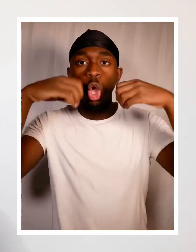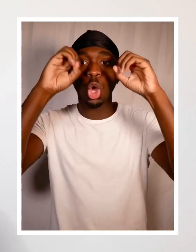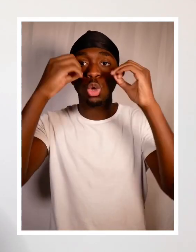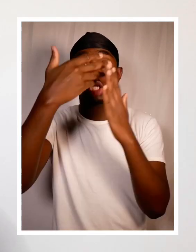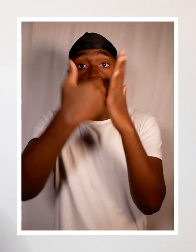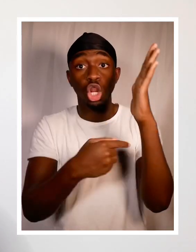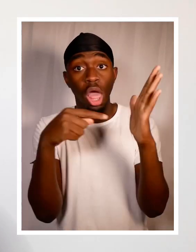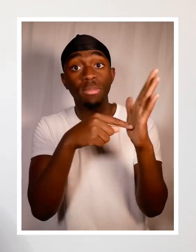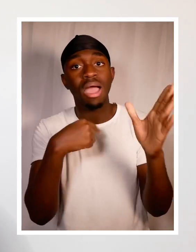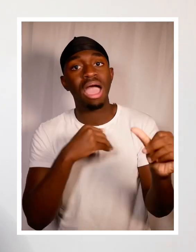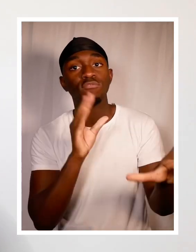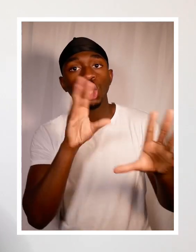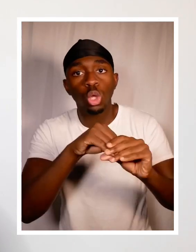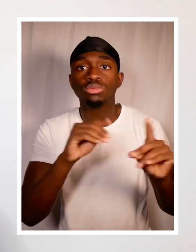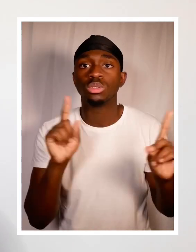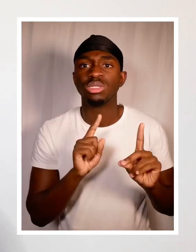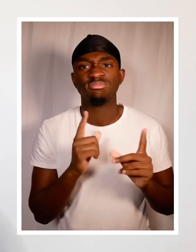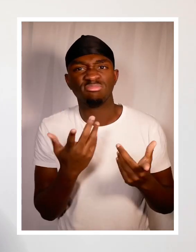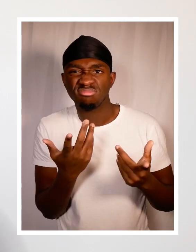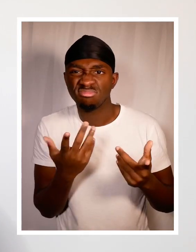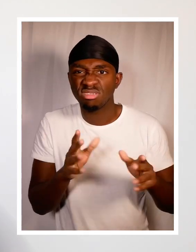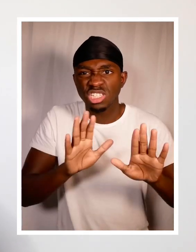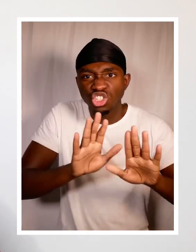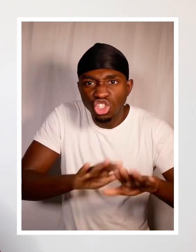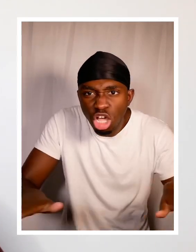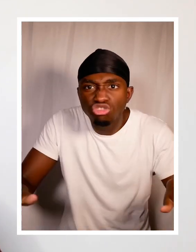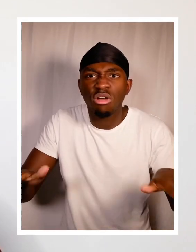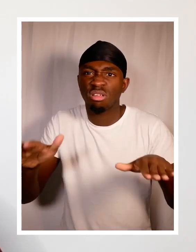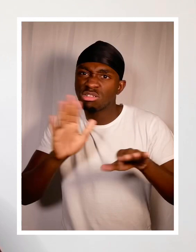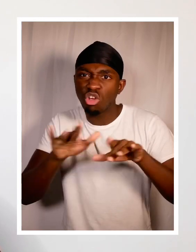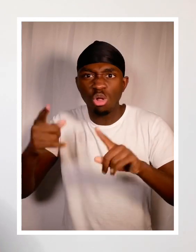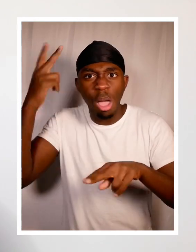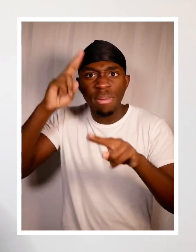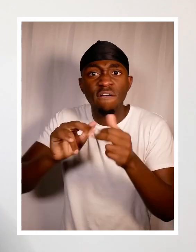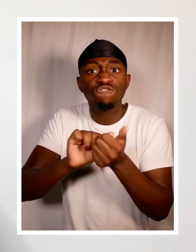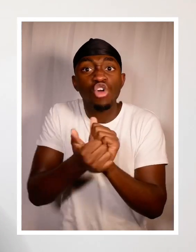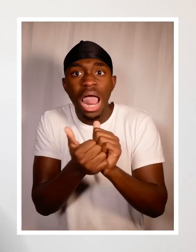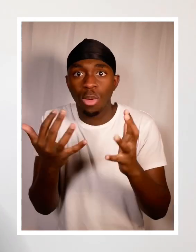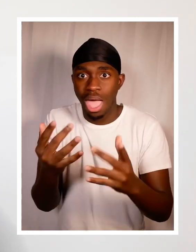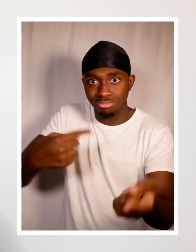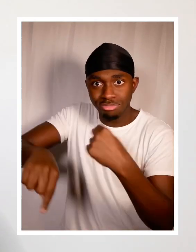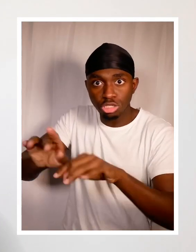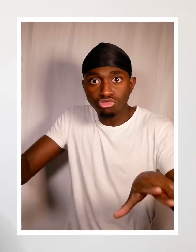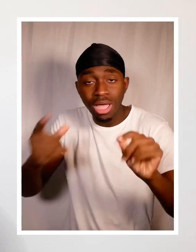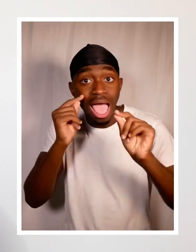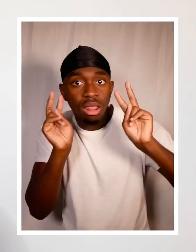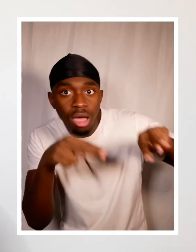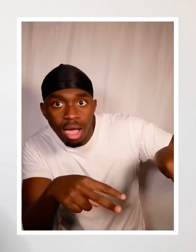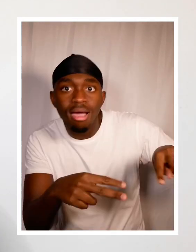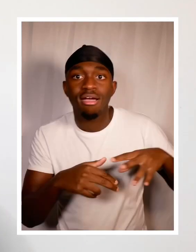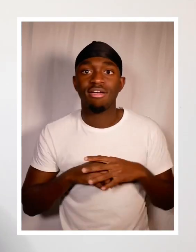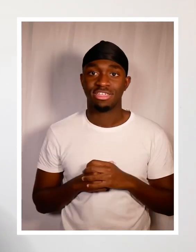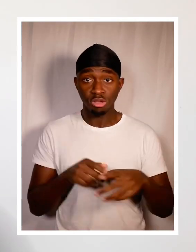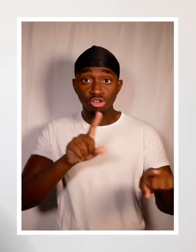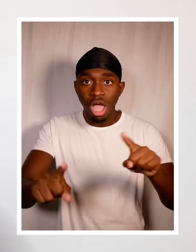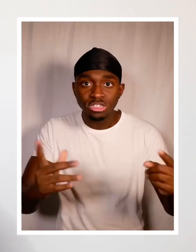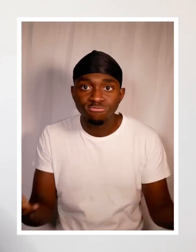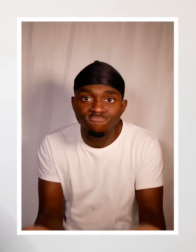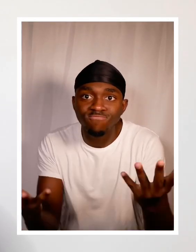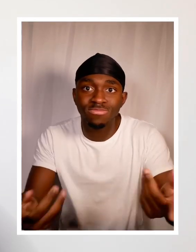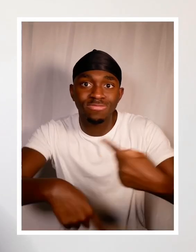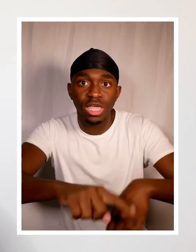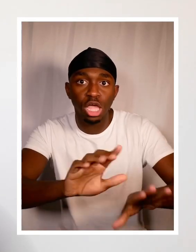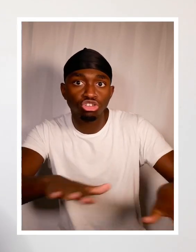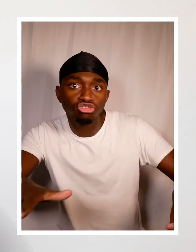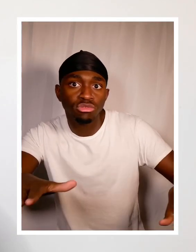in general and you just don't know where to start because there's so much information so i've included that in the description